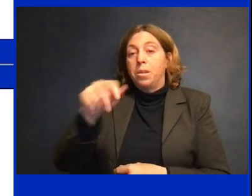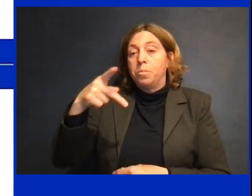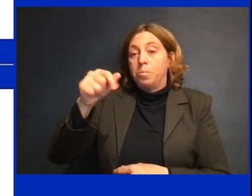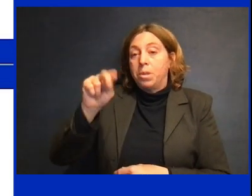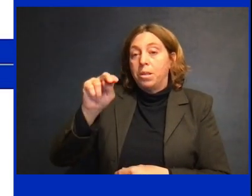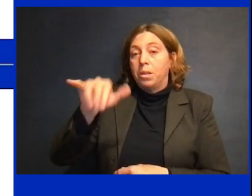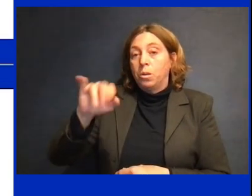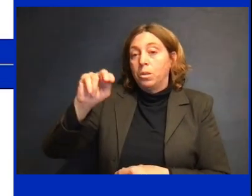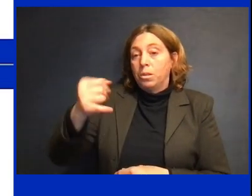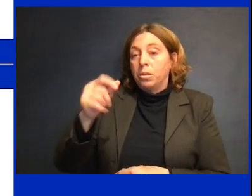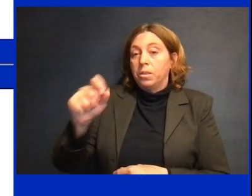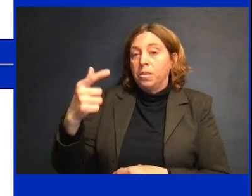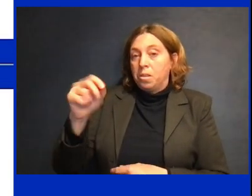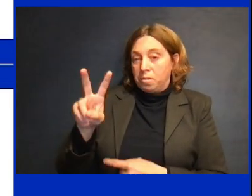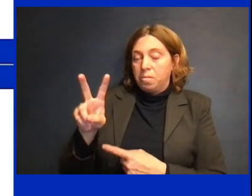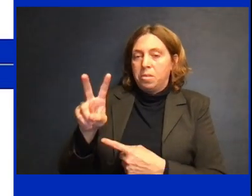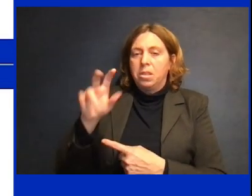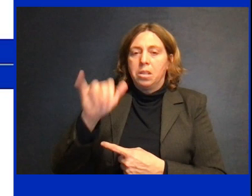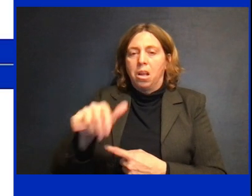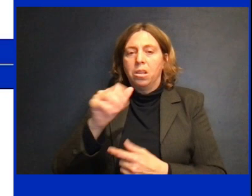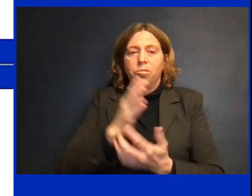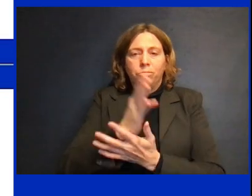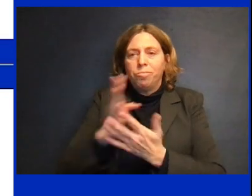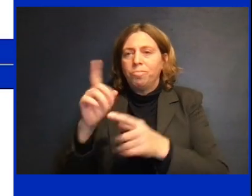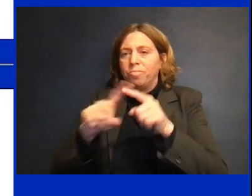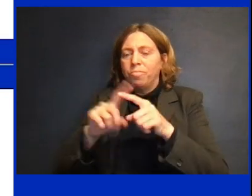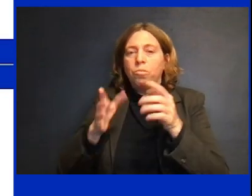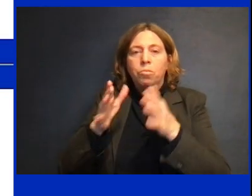www.pabtreplacement.com, email at